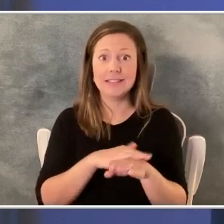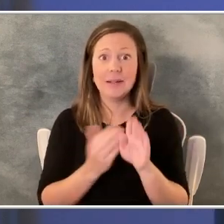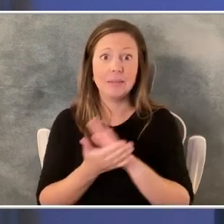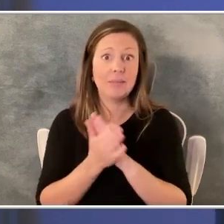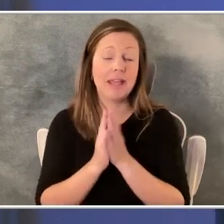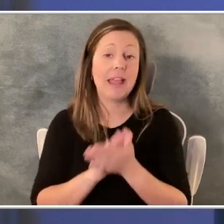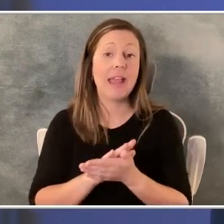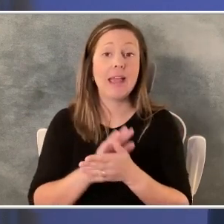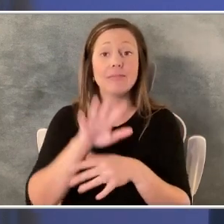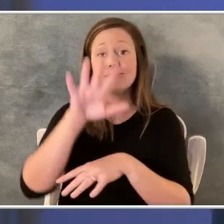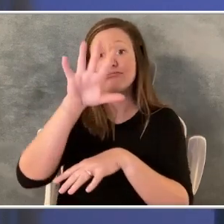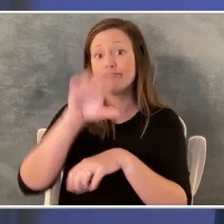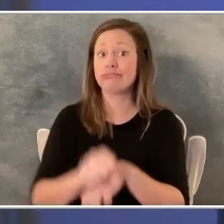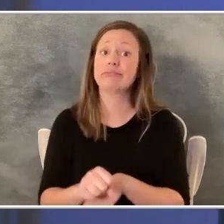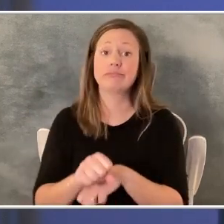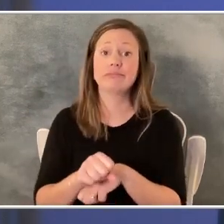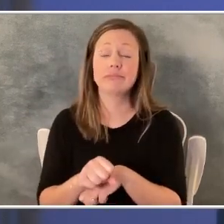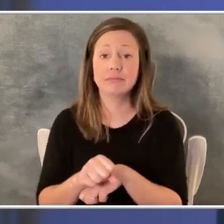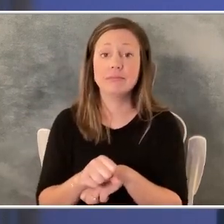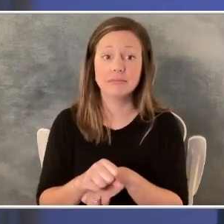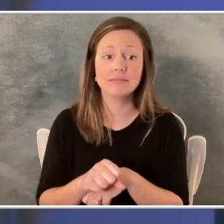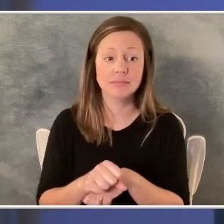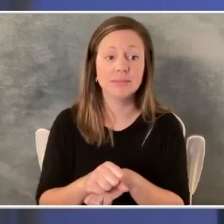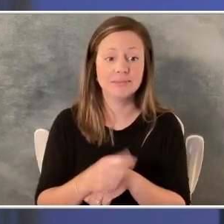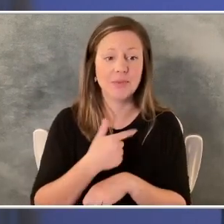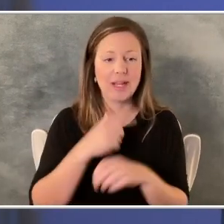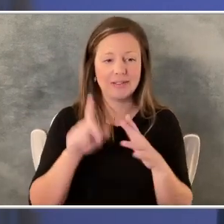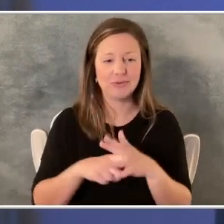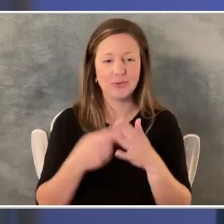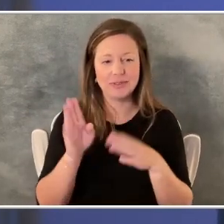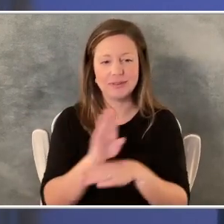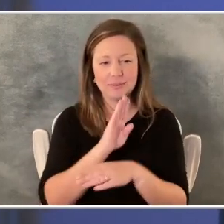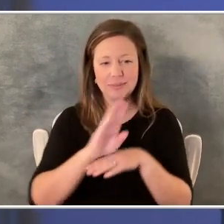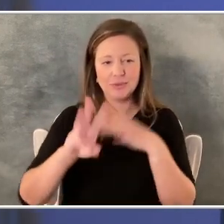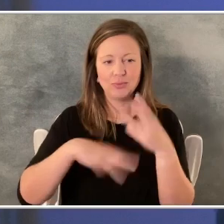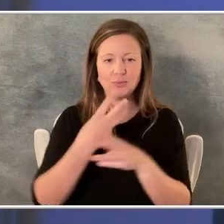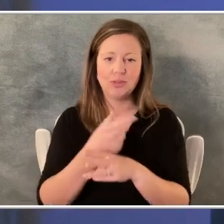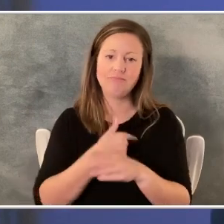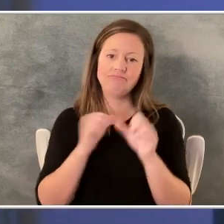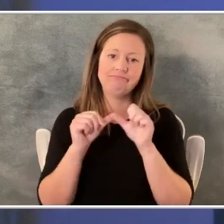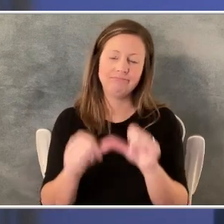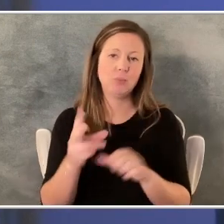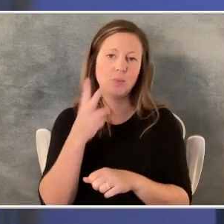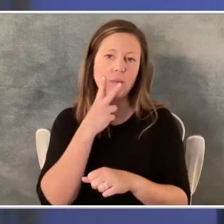and as I entered the business world, I continued smoking, and